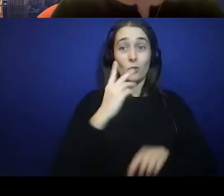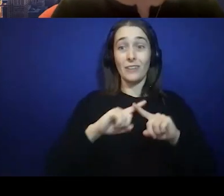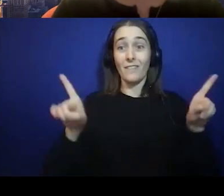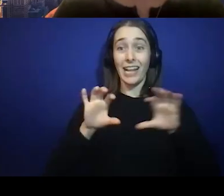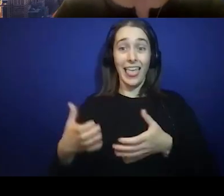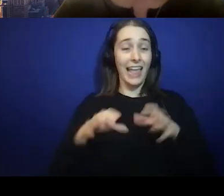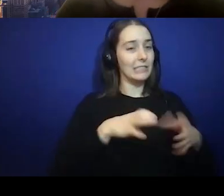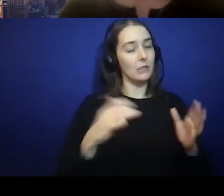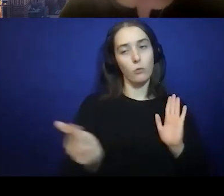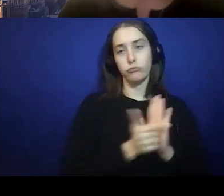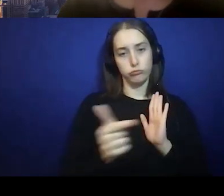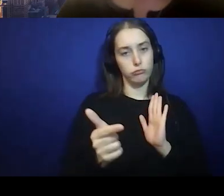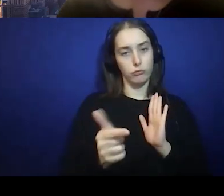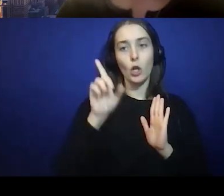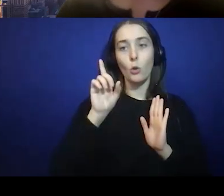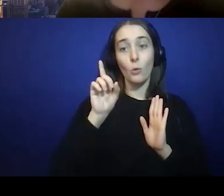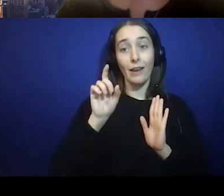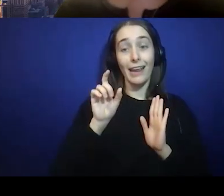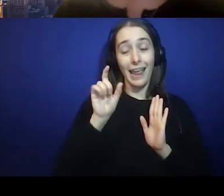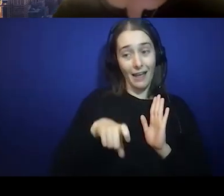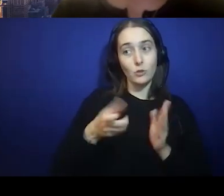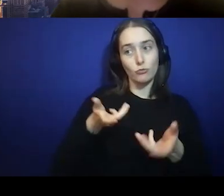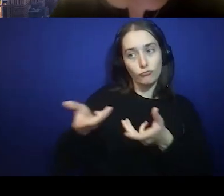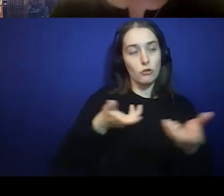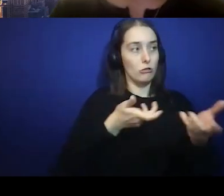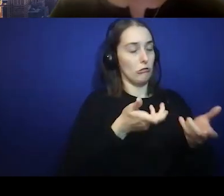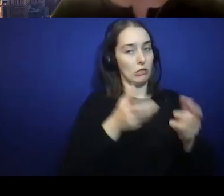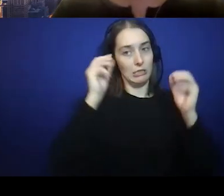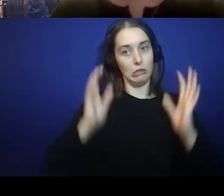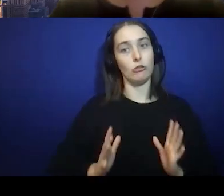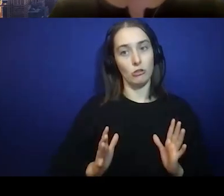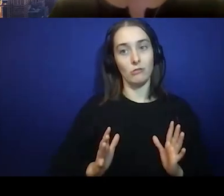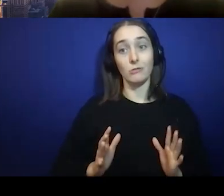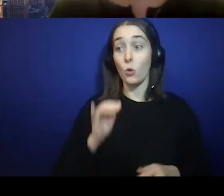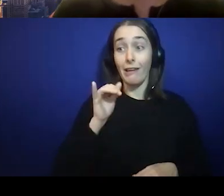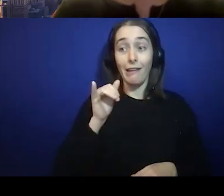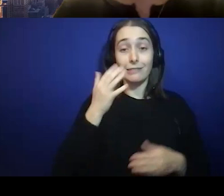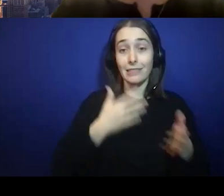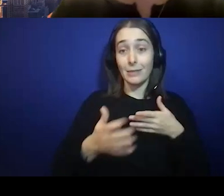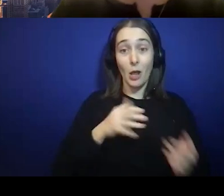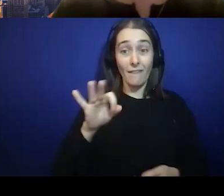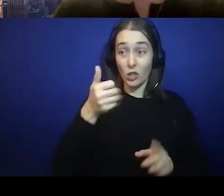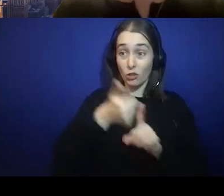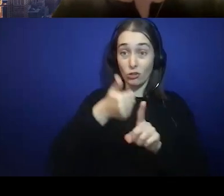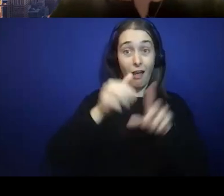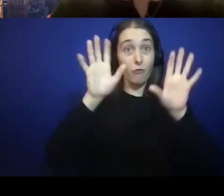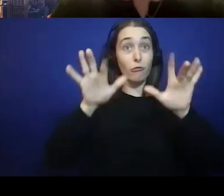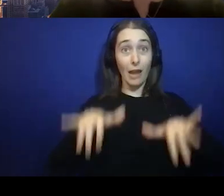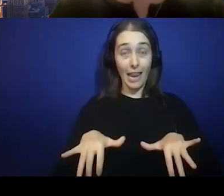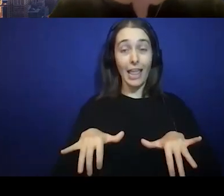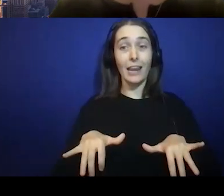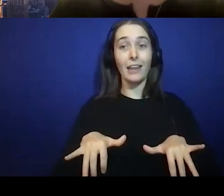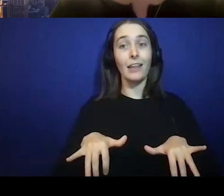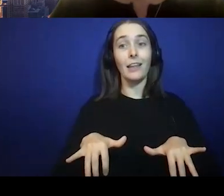one course without consulting each instructor. So this includes even your own work that you've written from previous semester. I